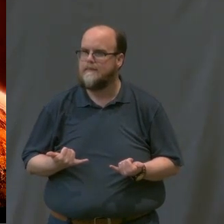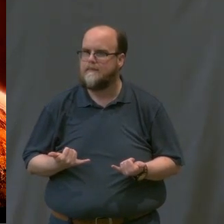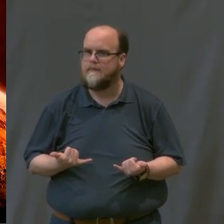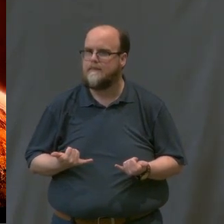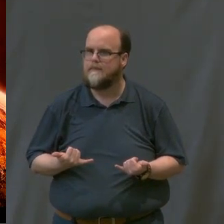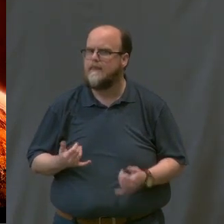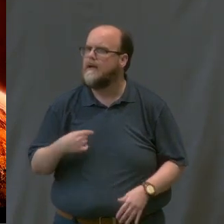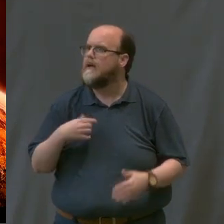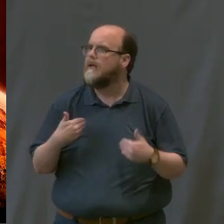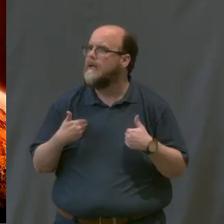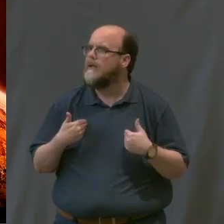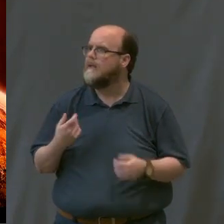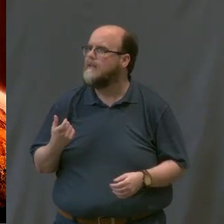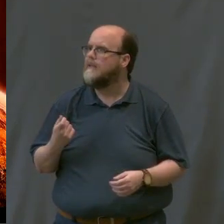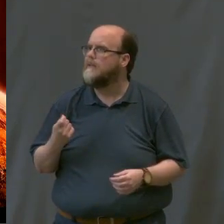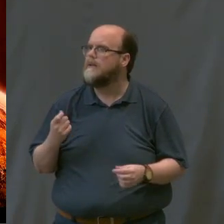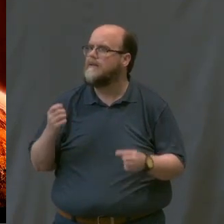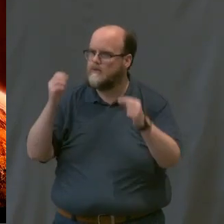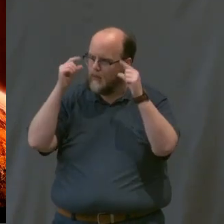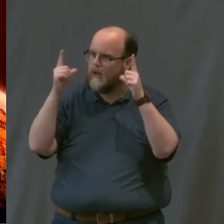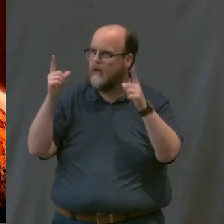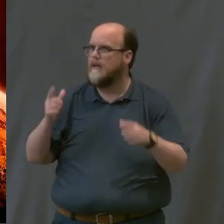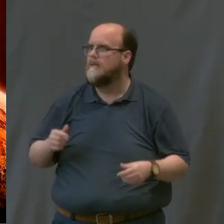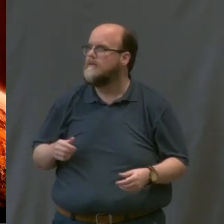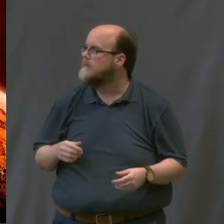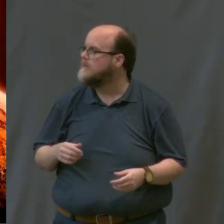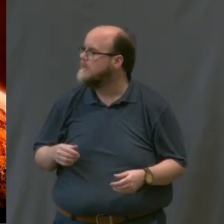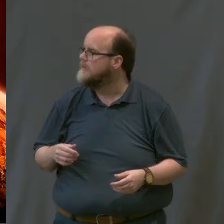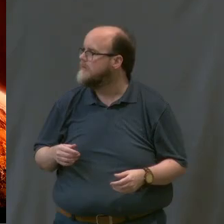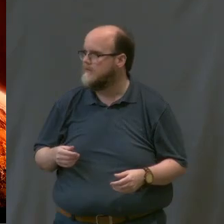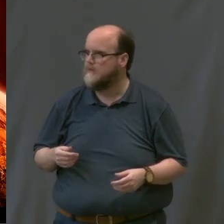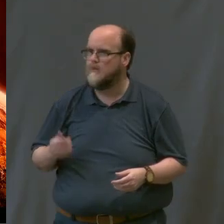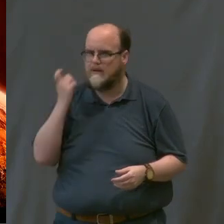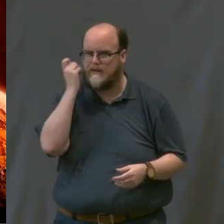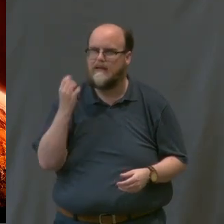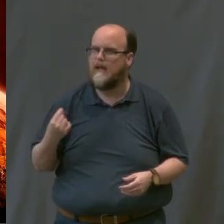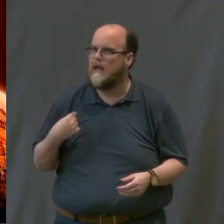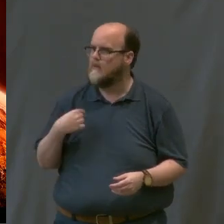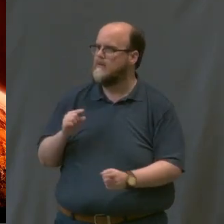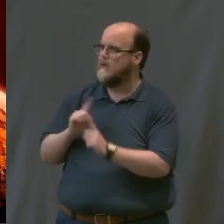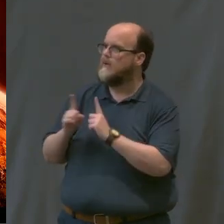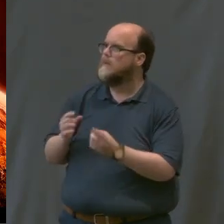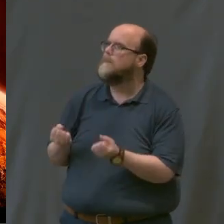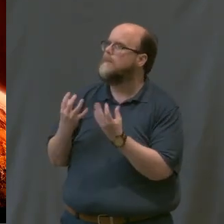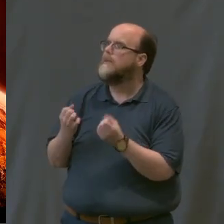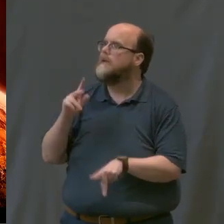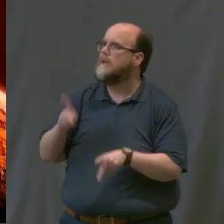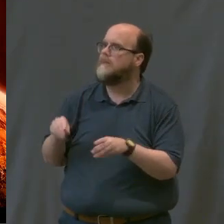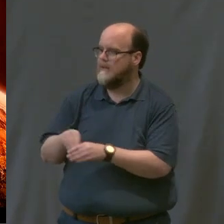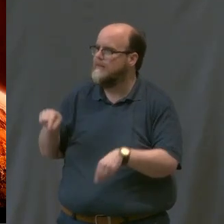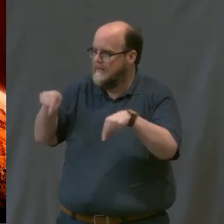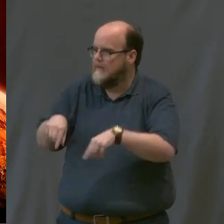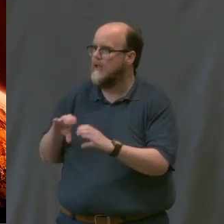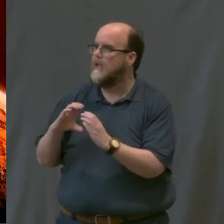I had a little bit of a surprise over the last, several days. I've talked to quite a number of people in this